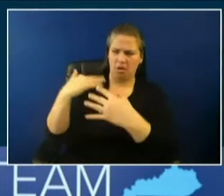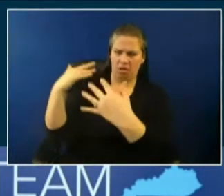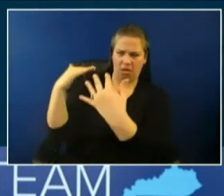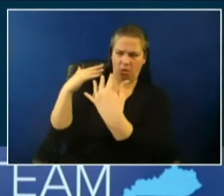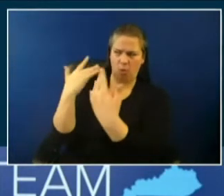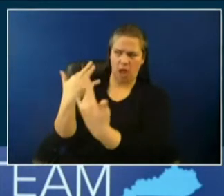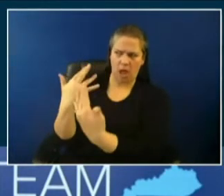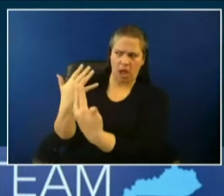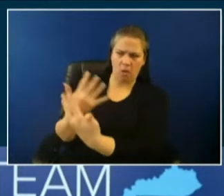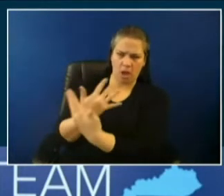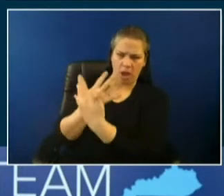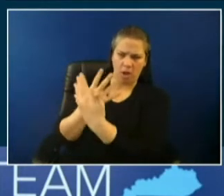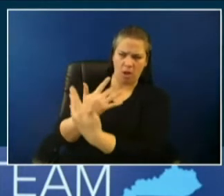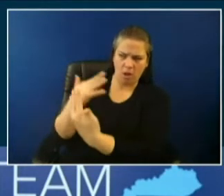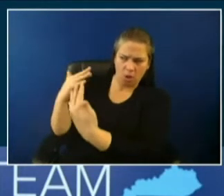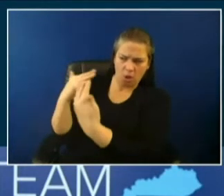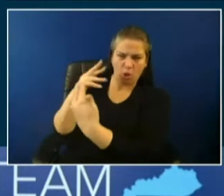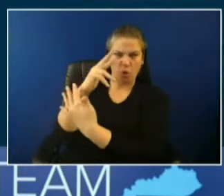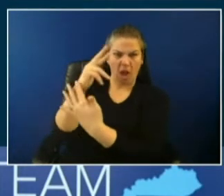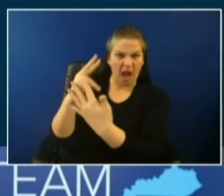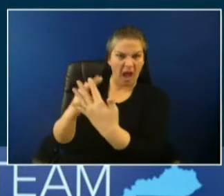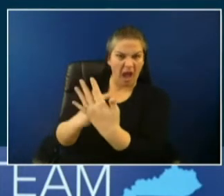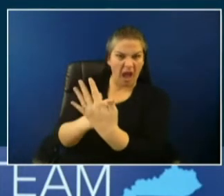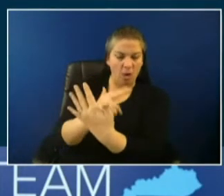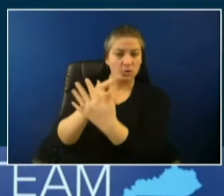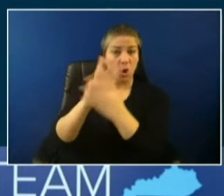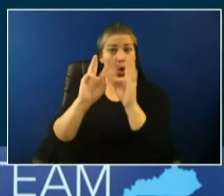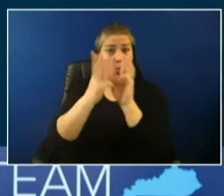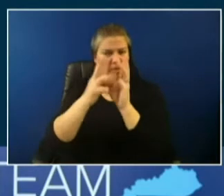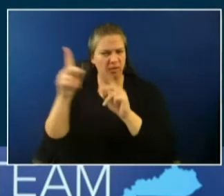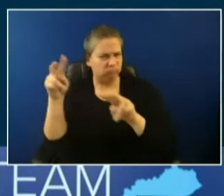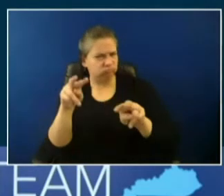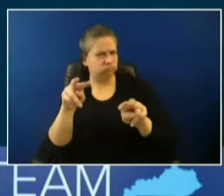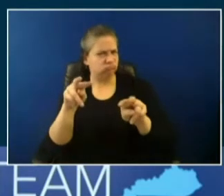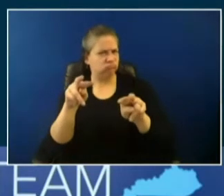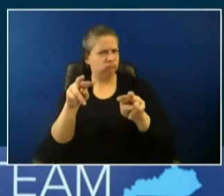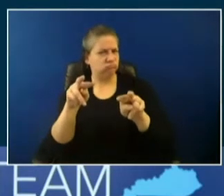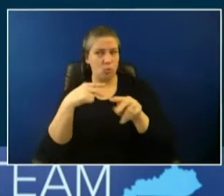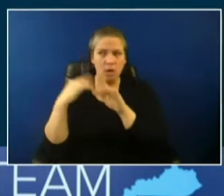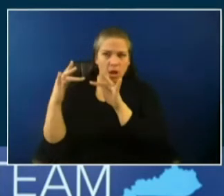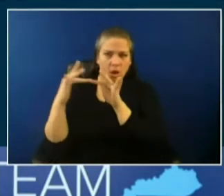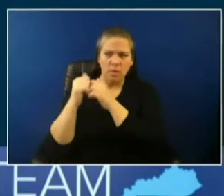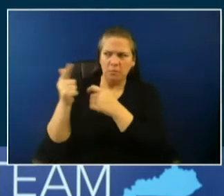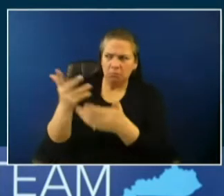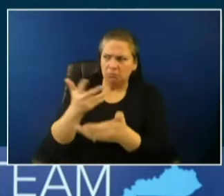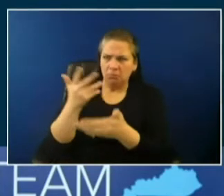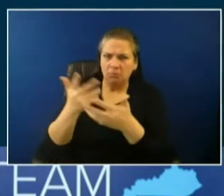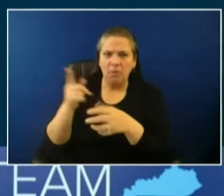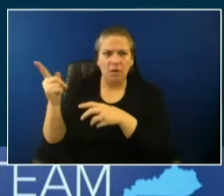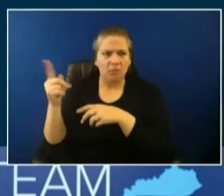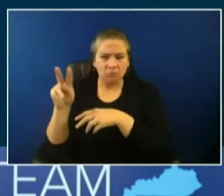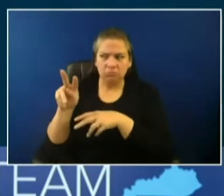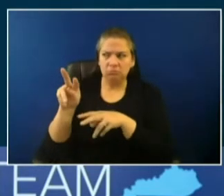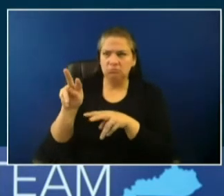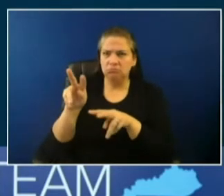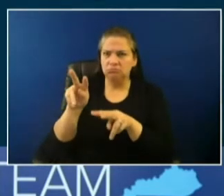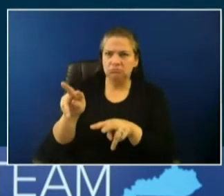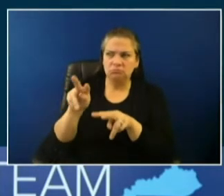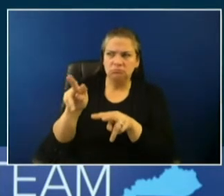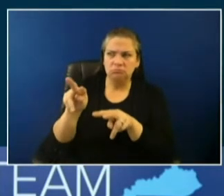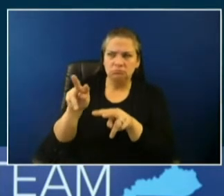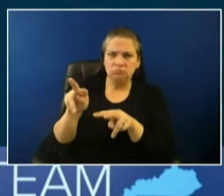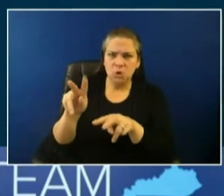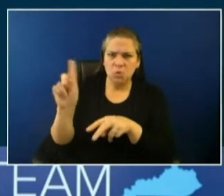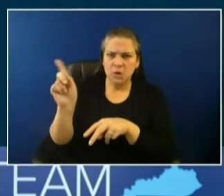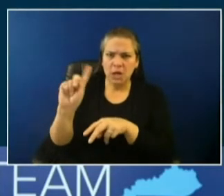And even the Weather Service, who we're in constant contact with, they could not determine what the cause was